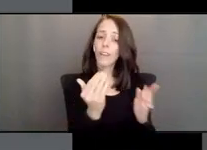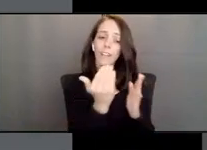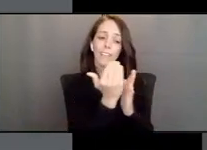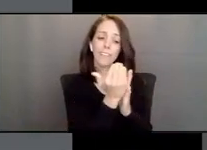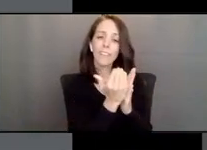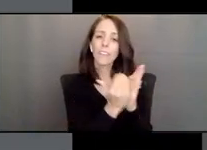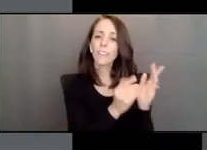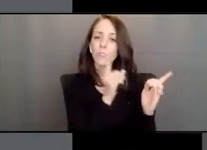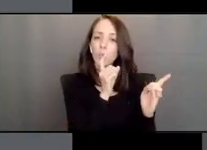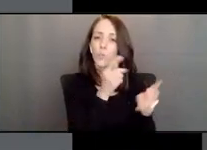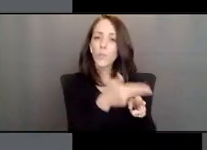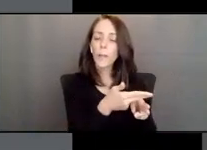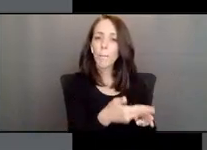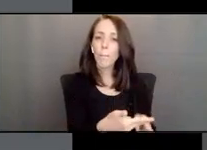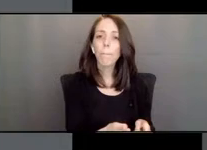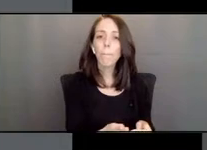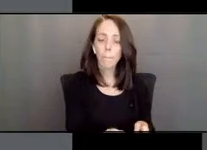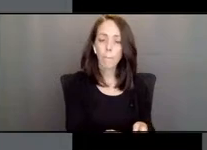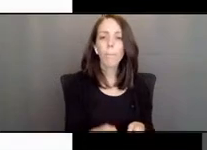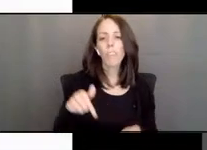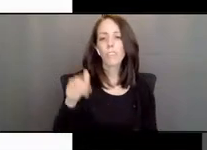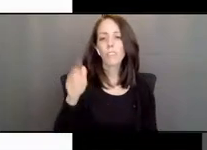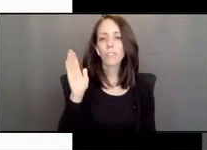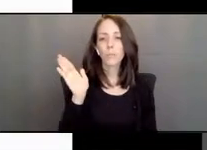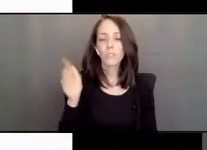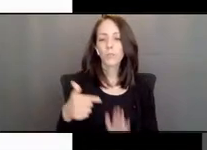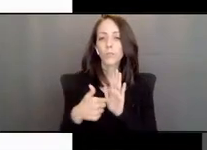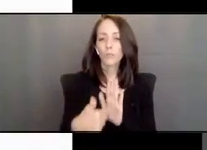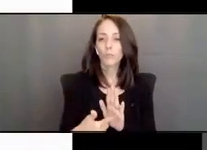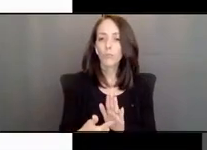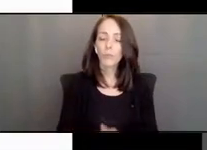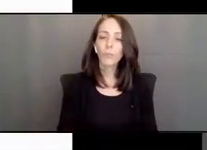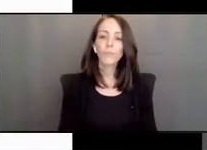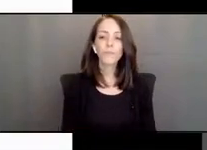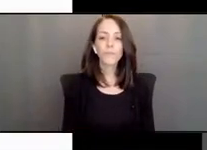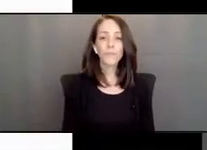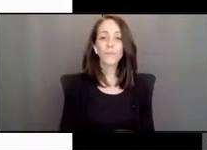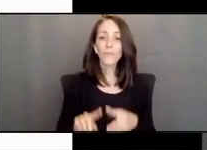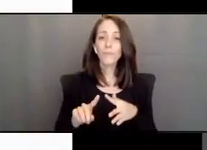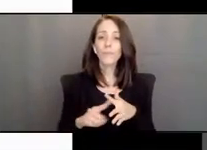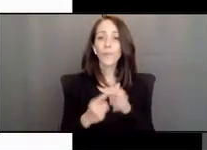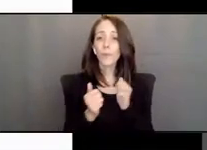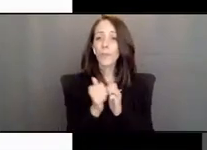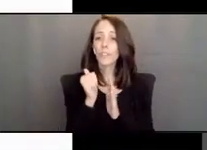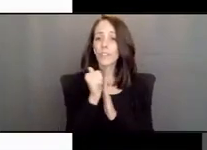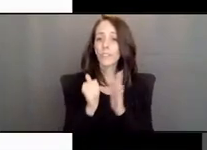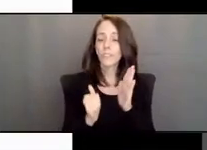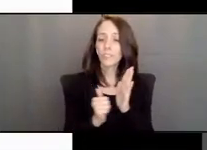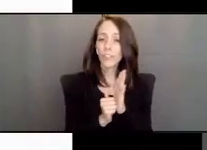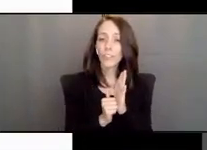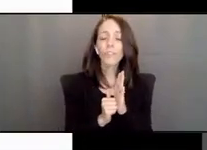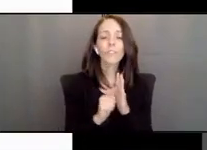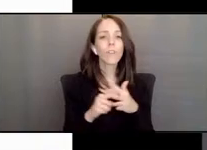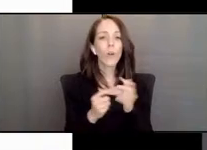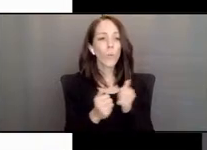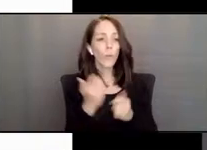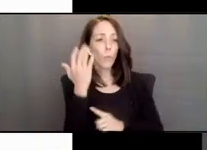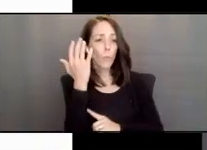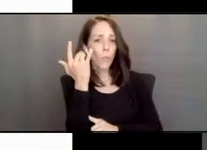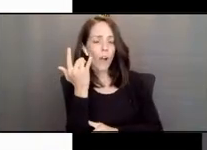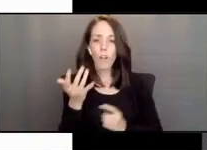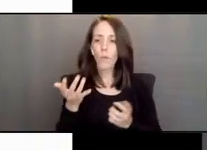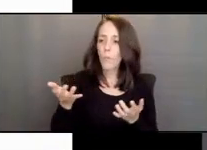appendix slides of this presentation. So let's begin with our agenda. We'll begin with the why and what, and then we'll